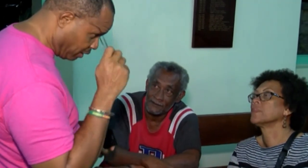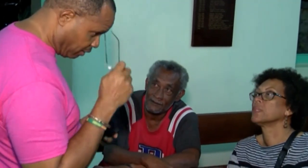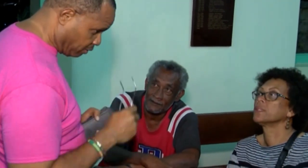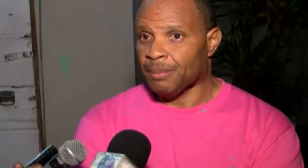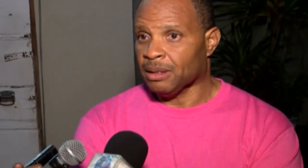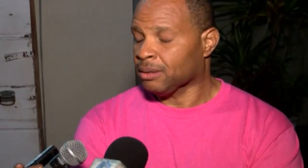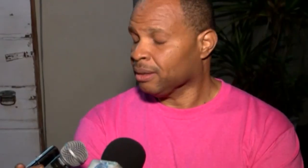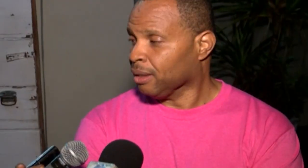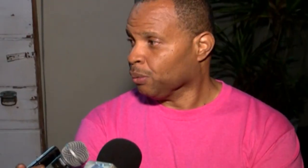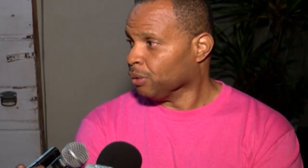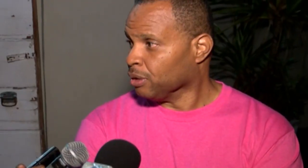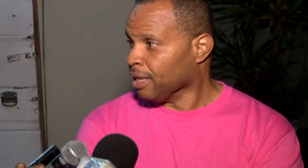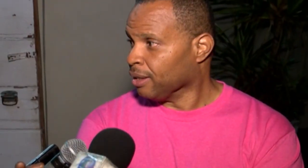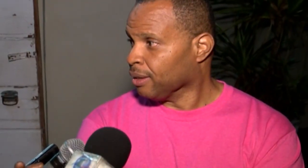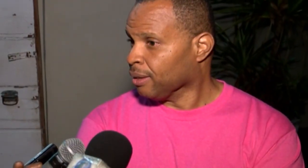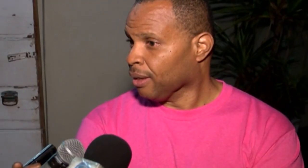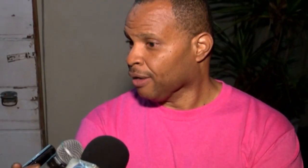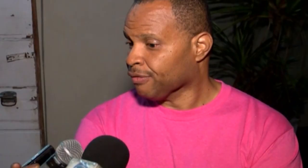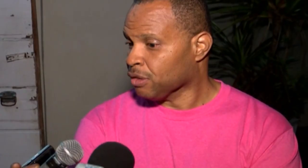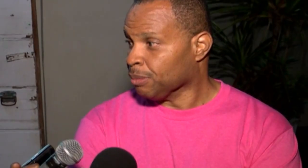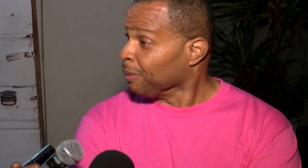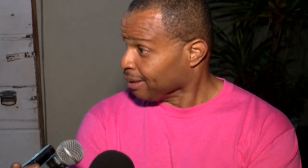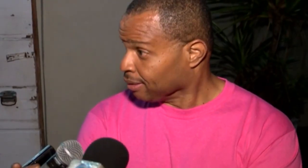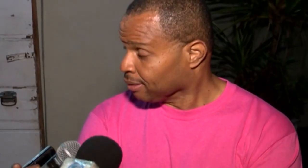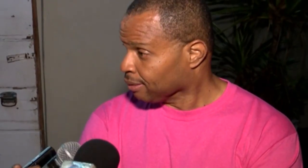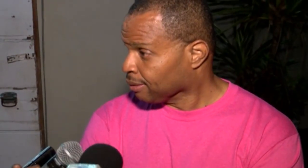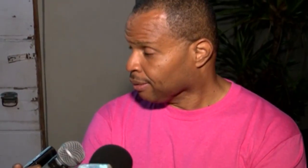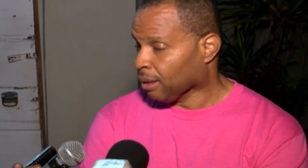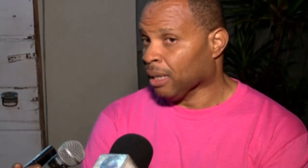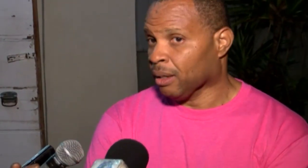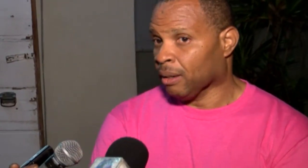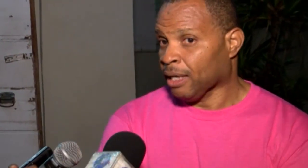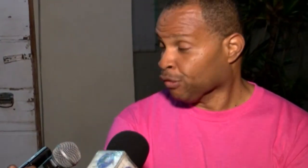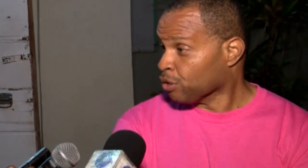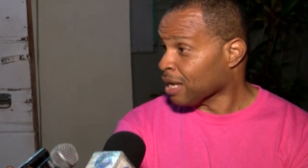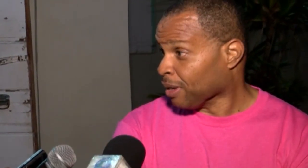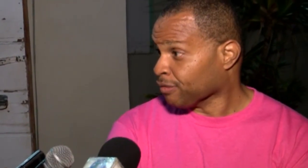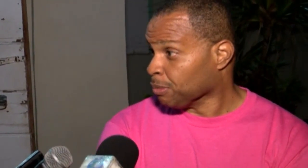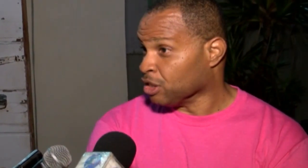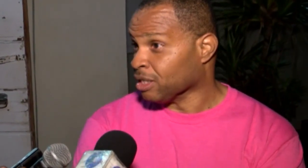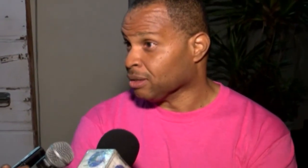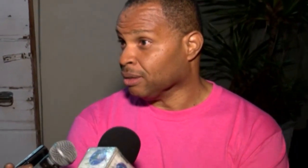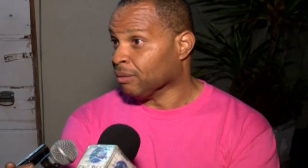What would have to happen is that they would then have to be paid. And of course that would have to be adjusted for